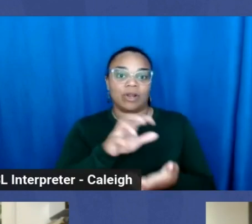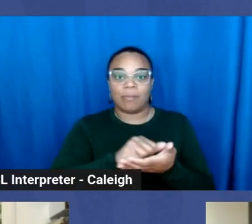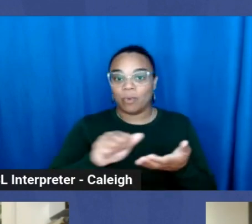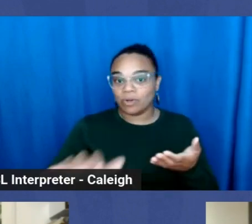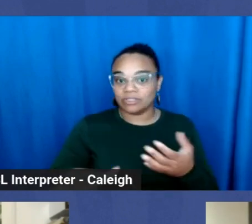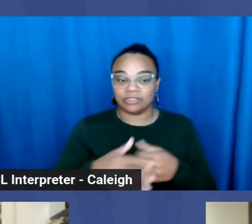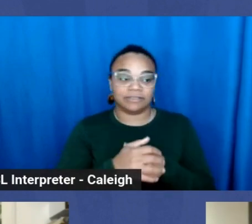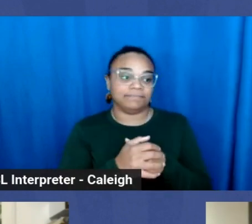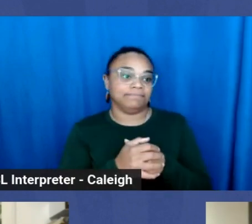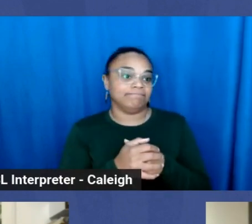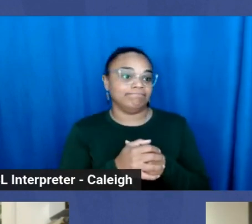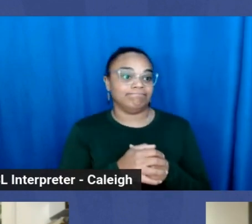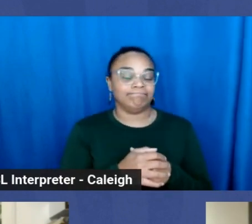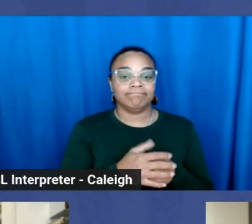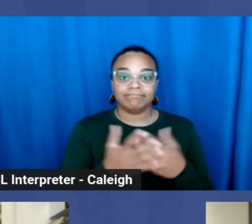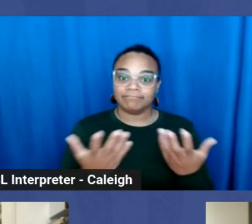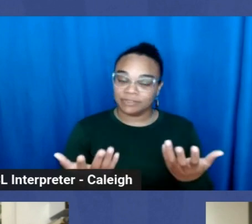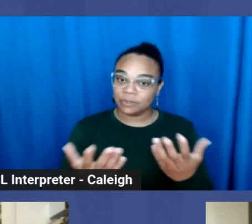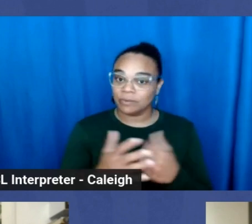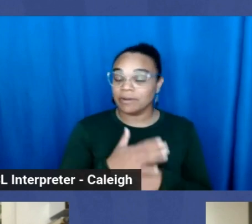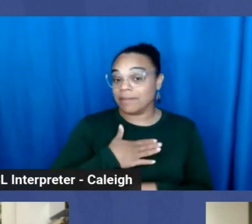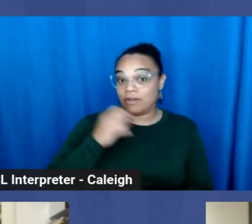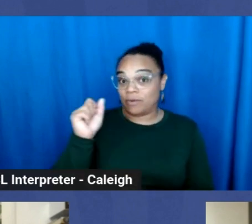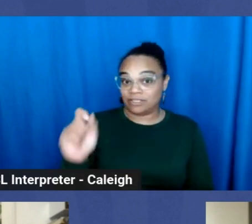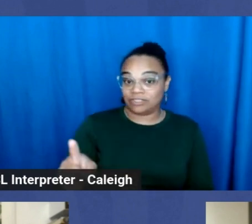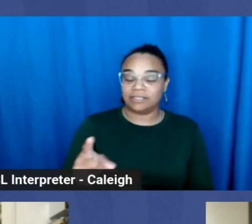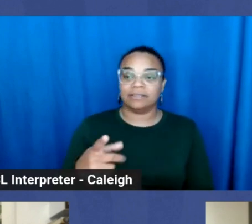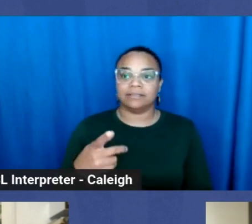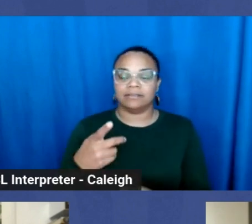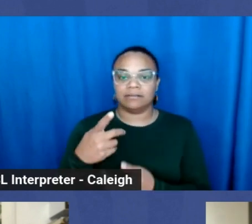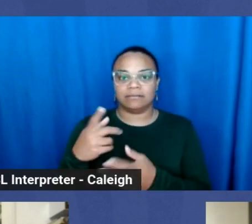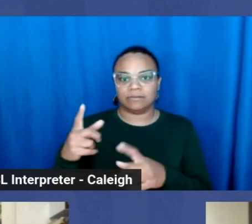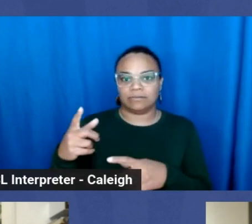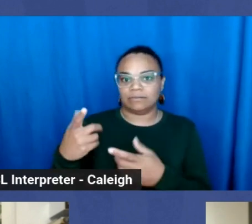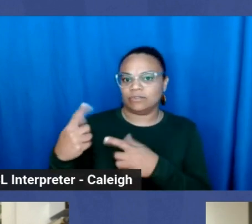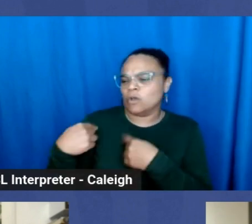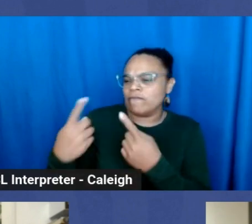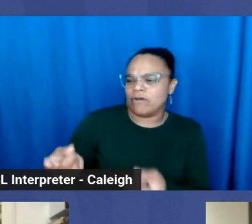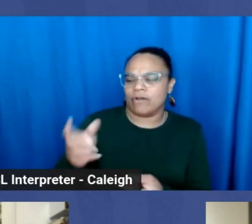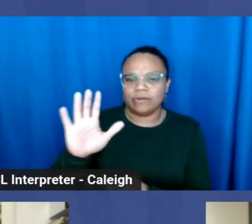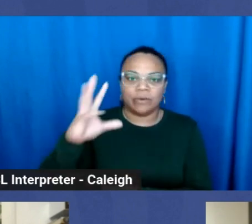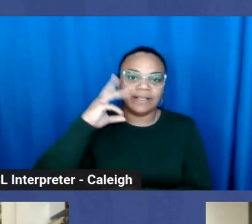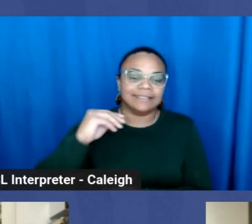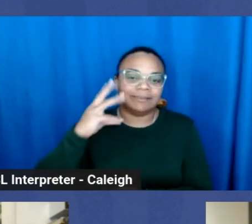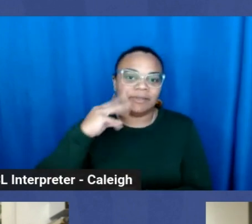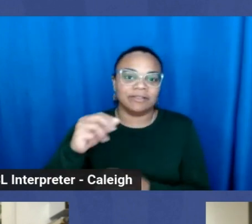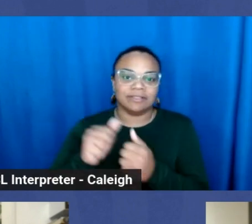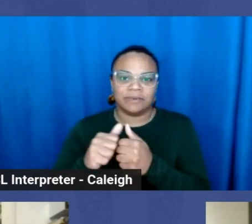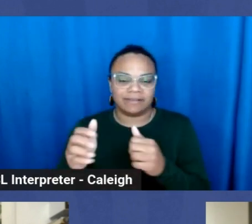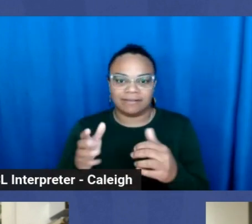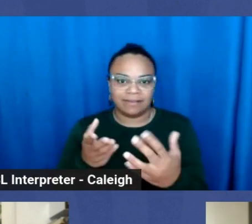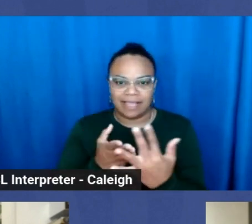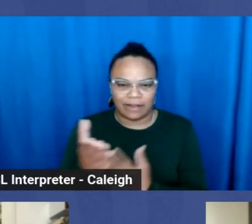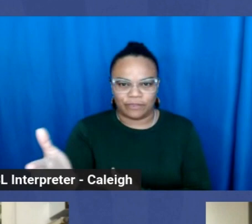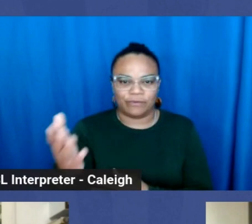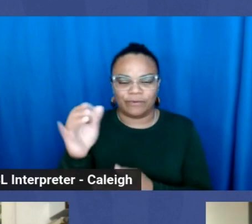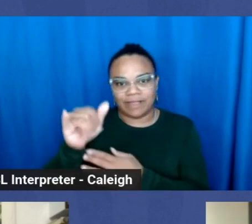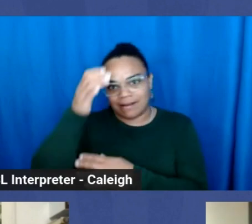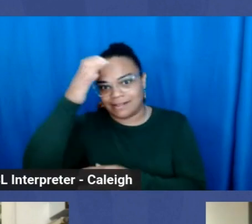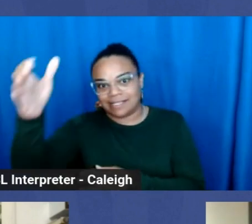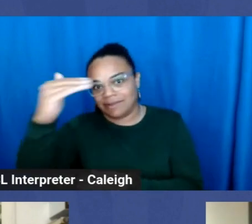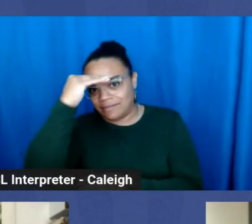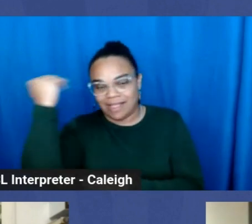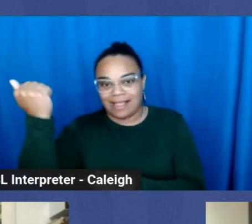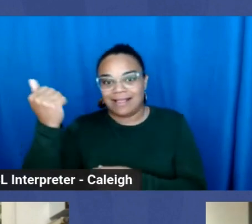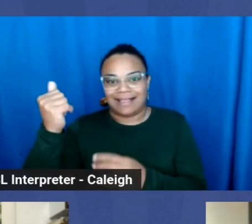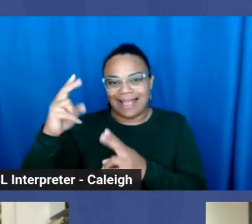abortions. So my question is, what has been your experience with navigating the idea of Black excellence